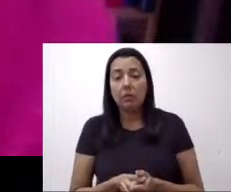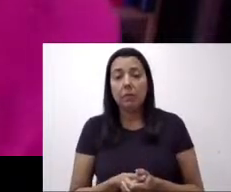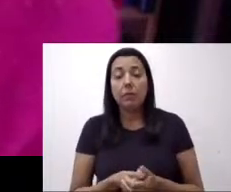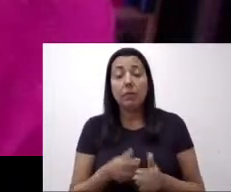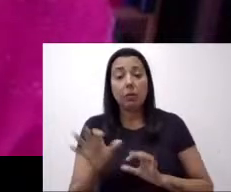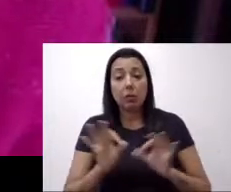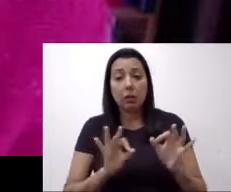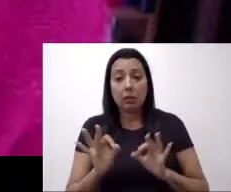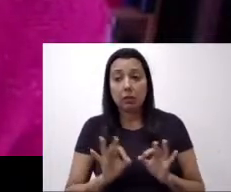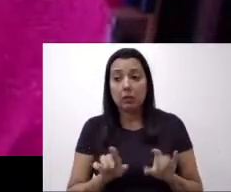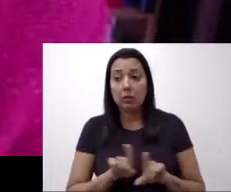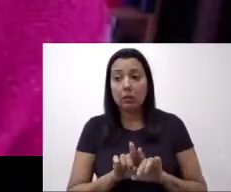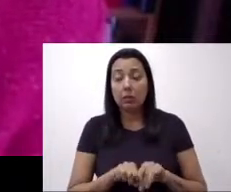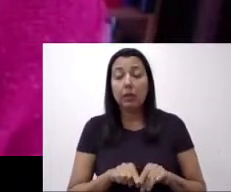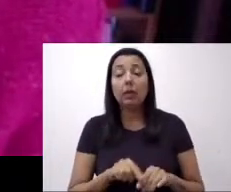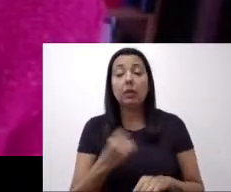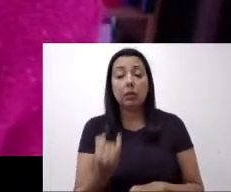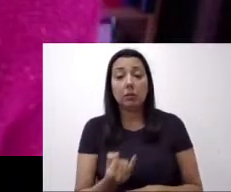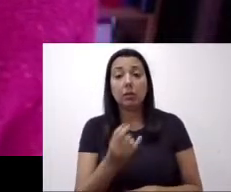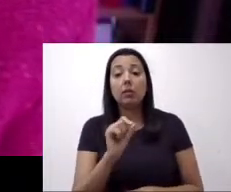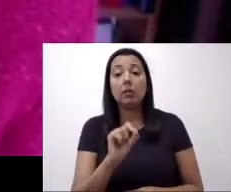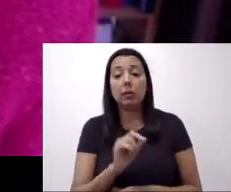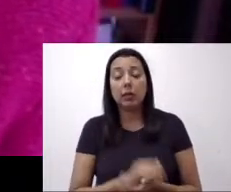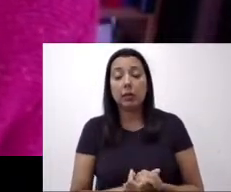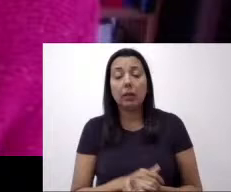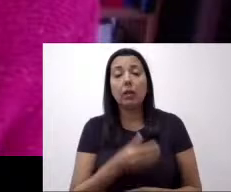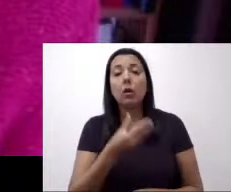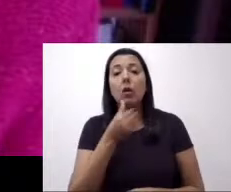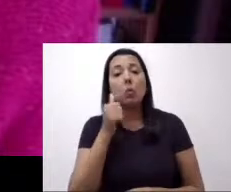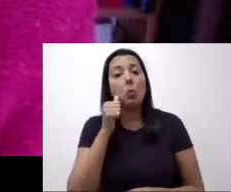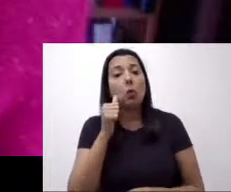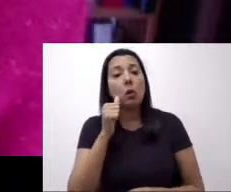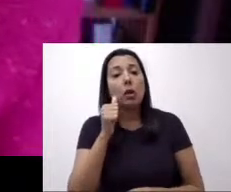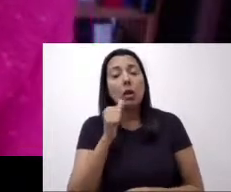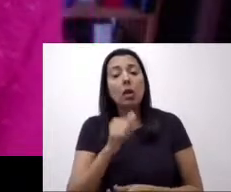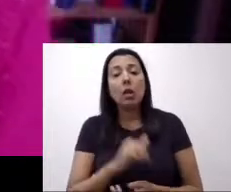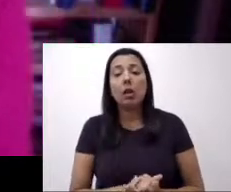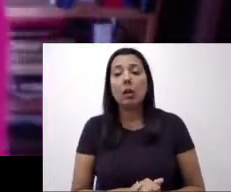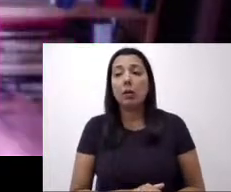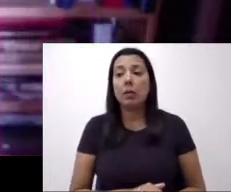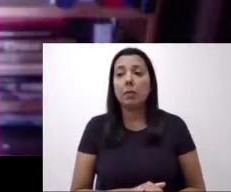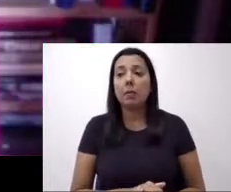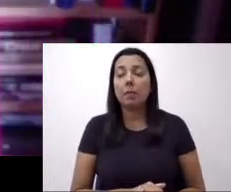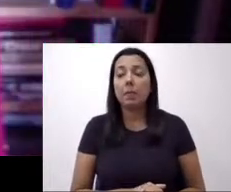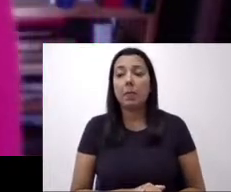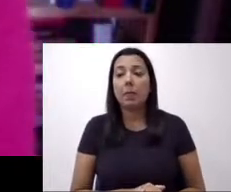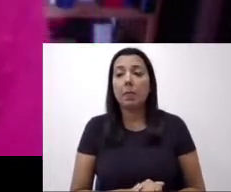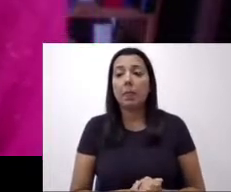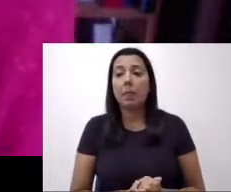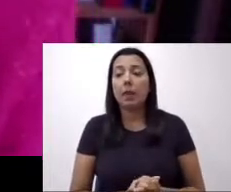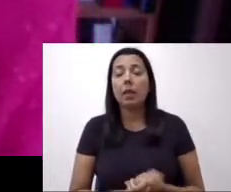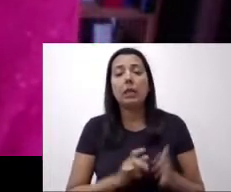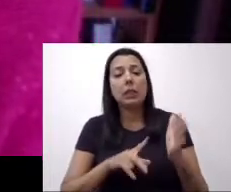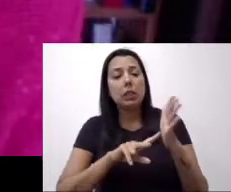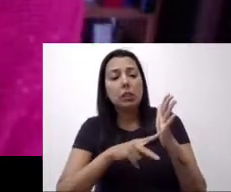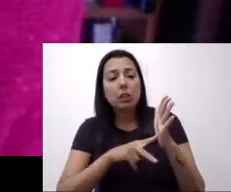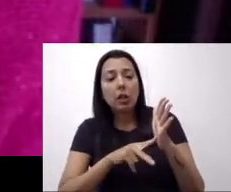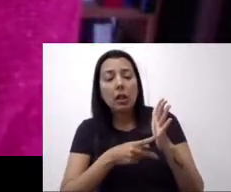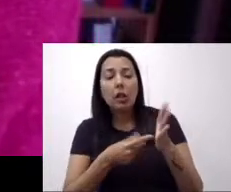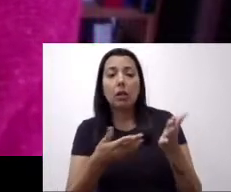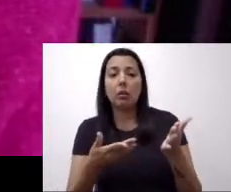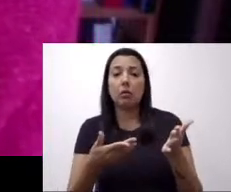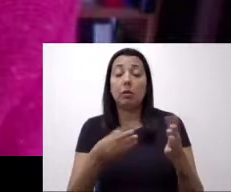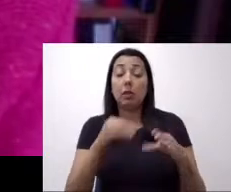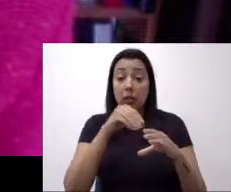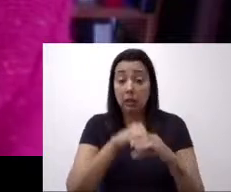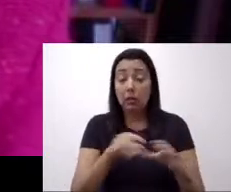organizations, with women in trade unions. And inside the bureaucracy, they have